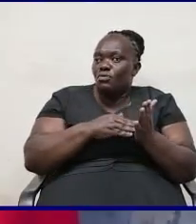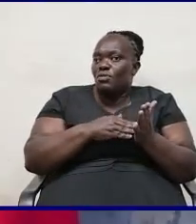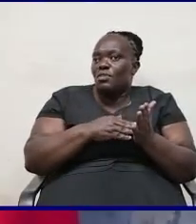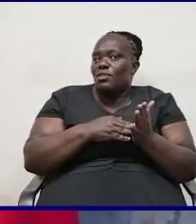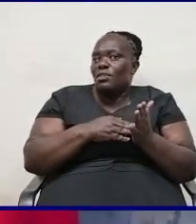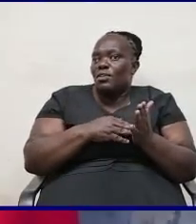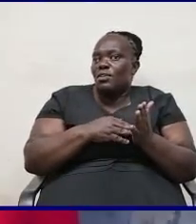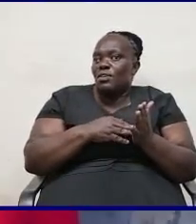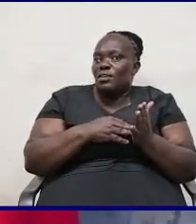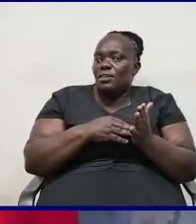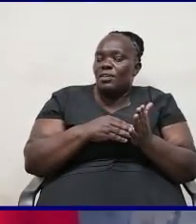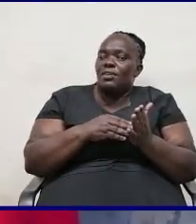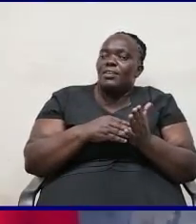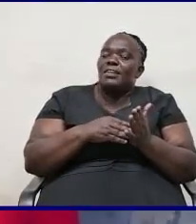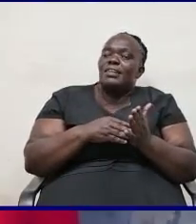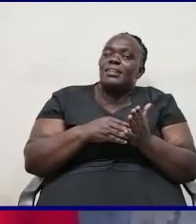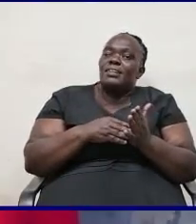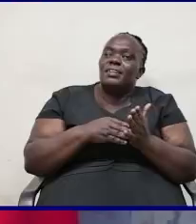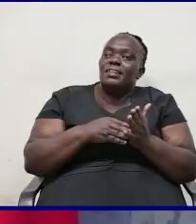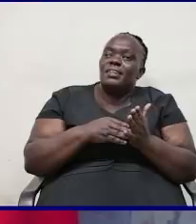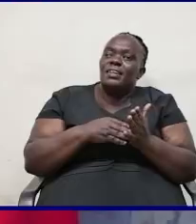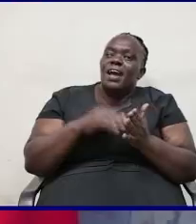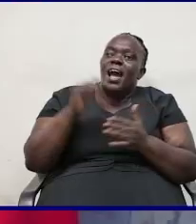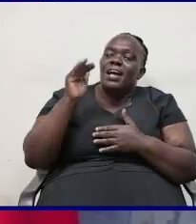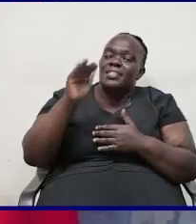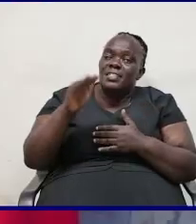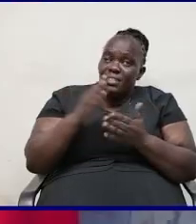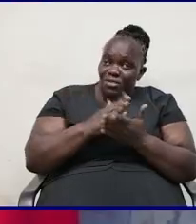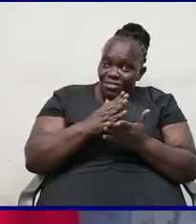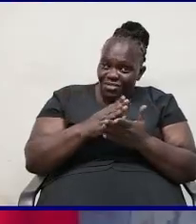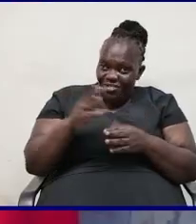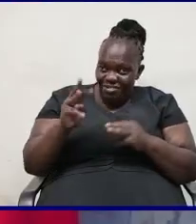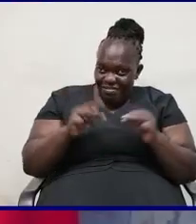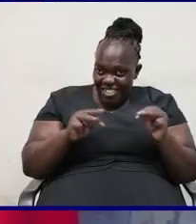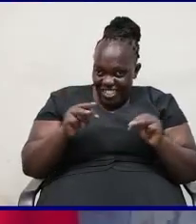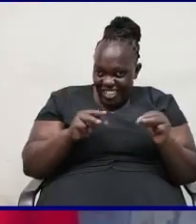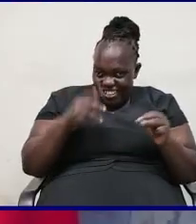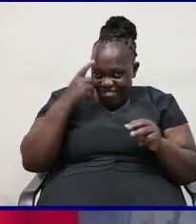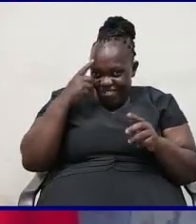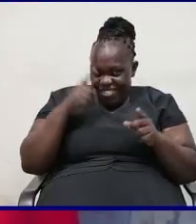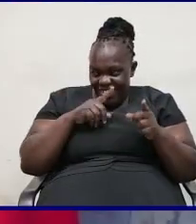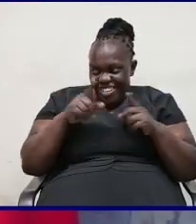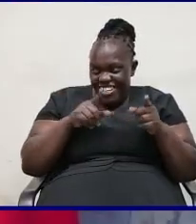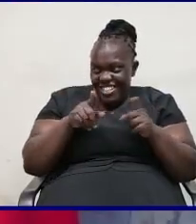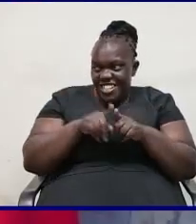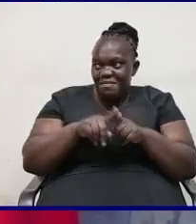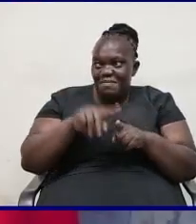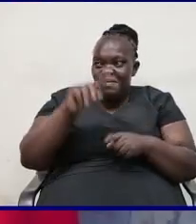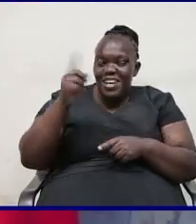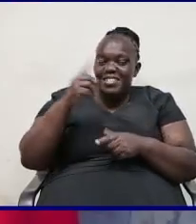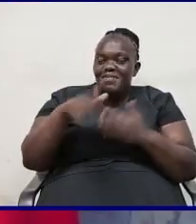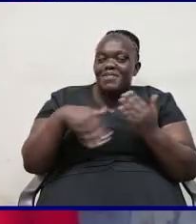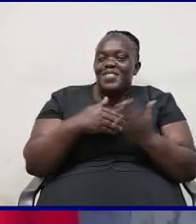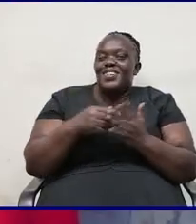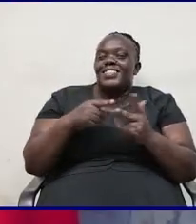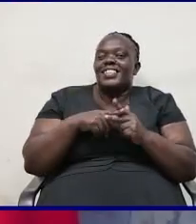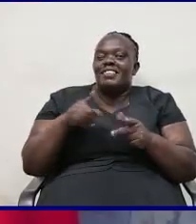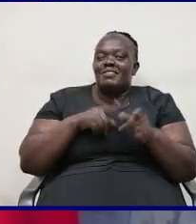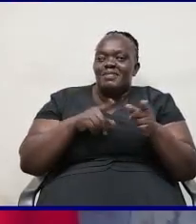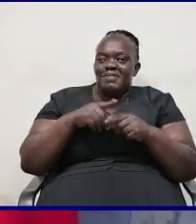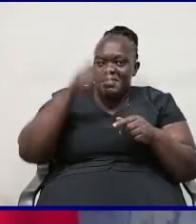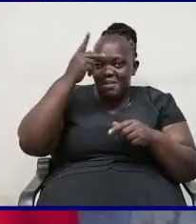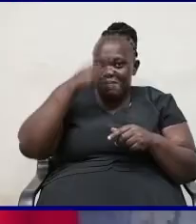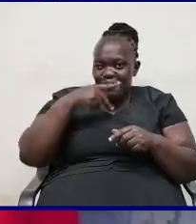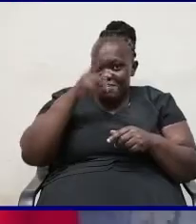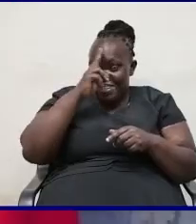questions. Quickly go through the other one. You have asked about measures for tourism safety. First of all, we have to establish the tourism